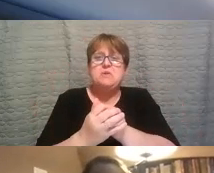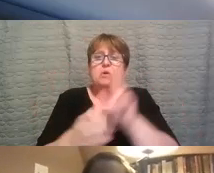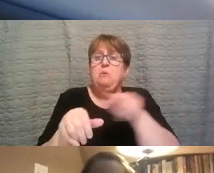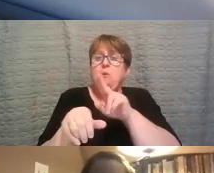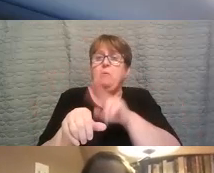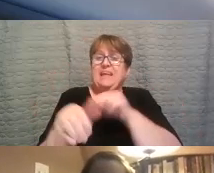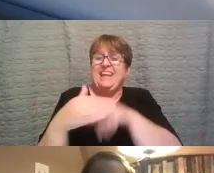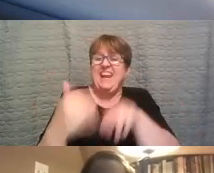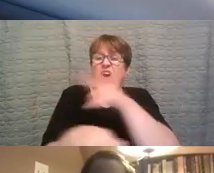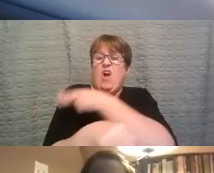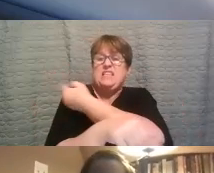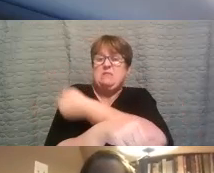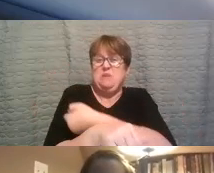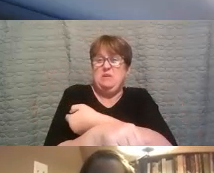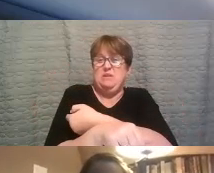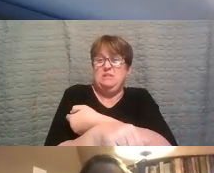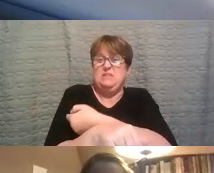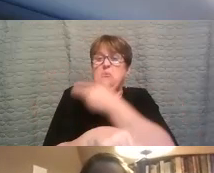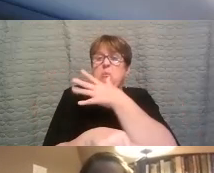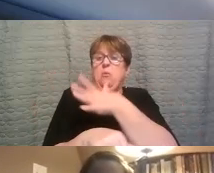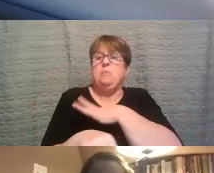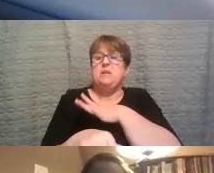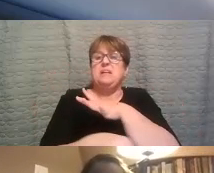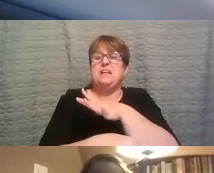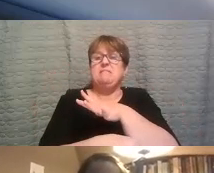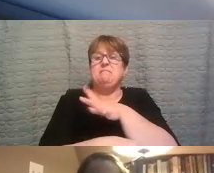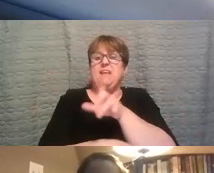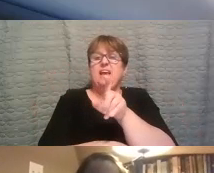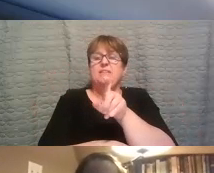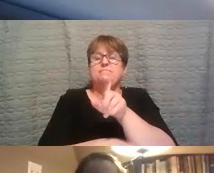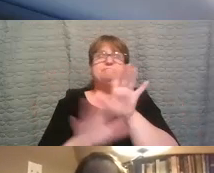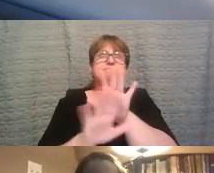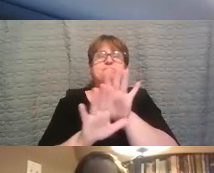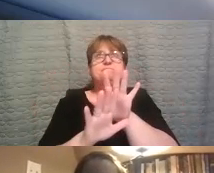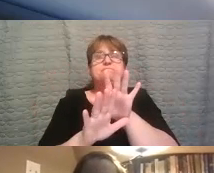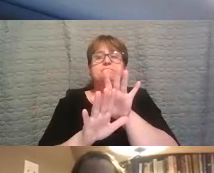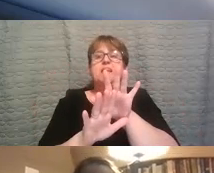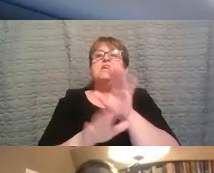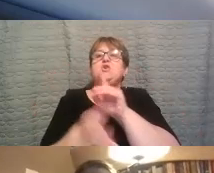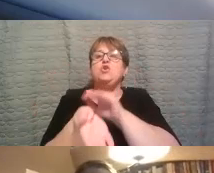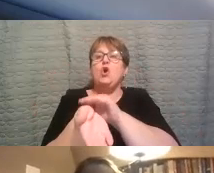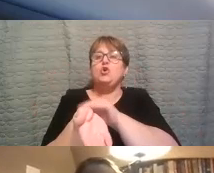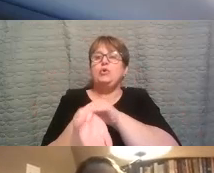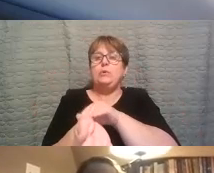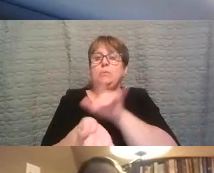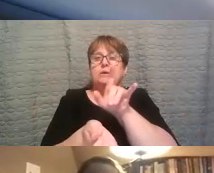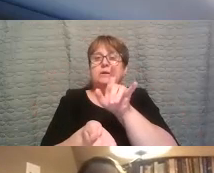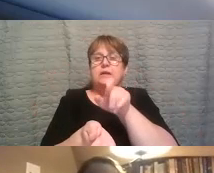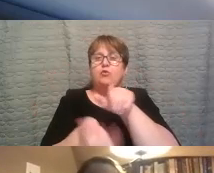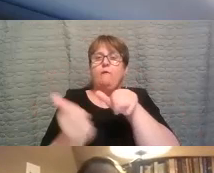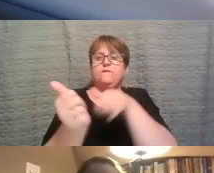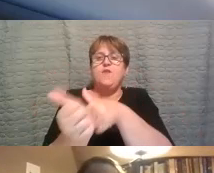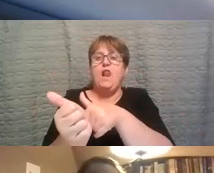usually in a hospital, women have to, I mean, doctors have to follow